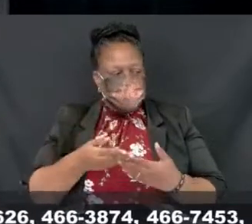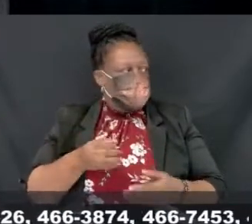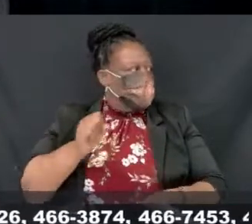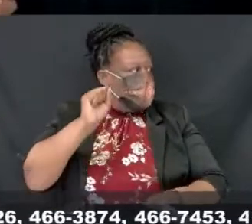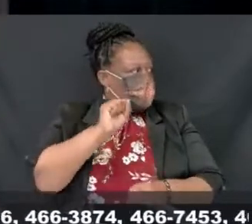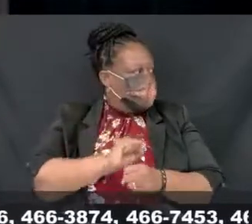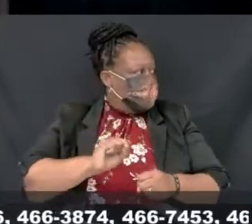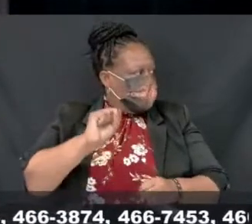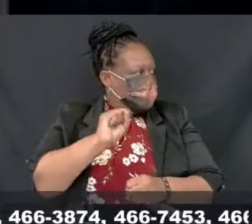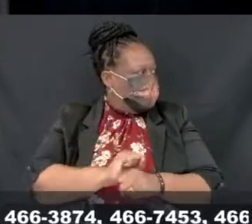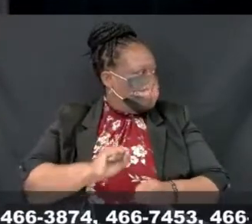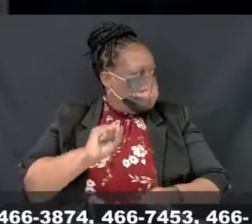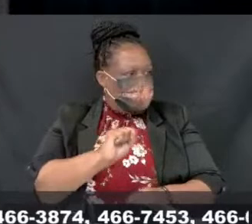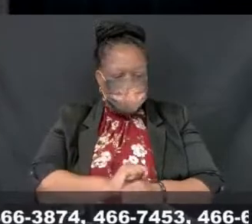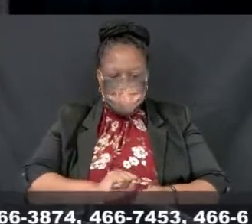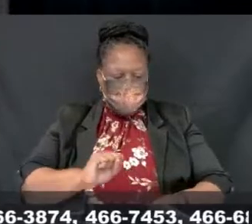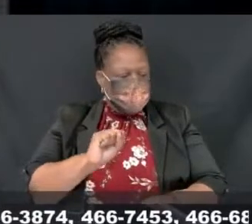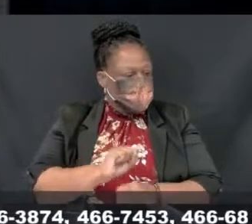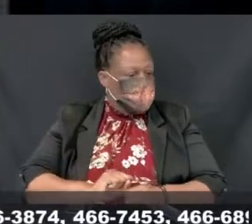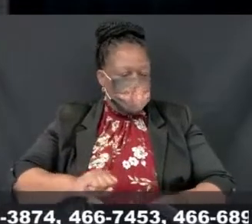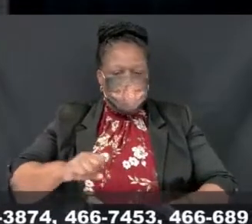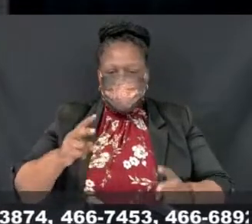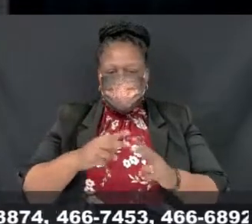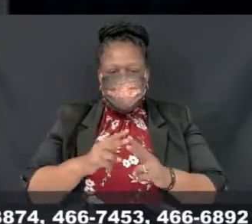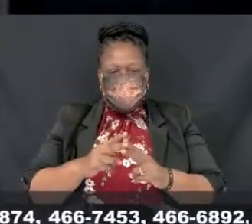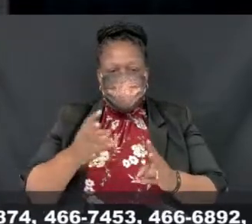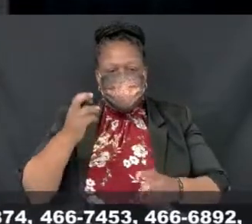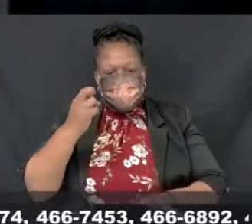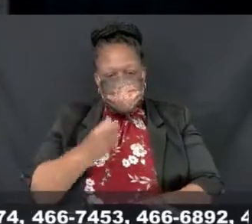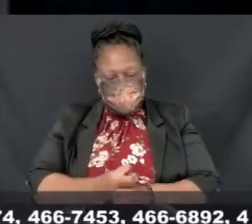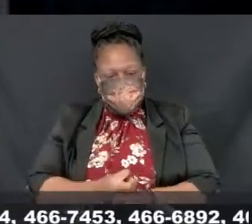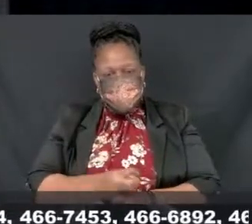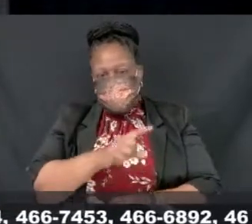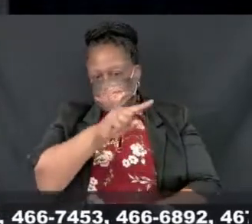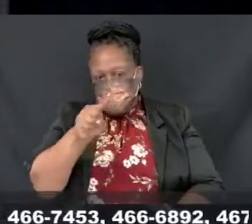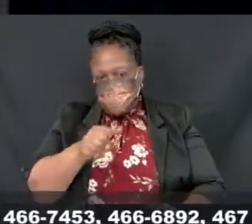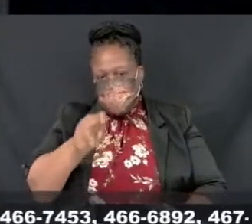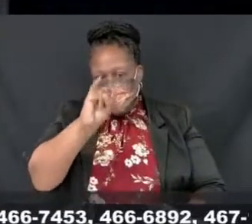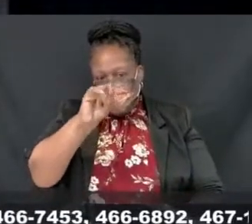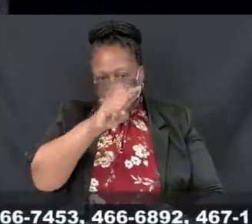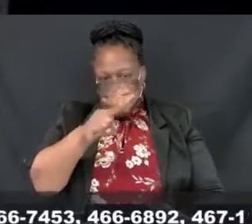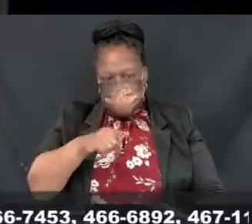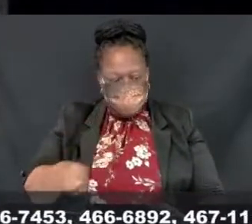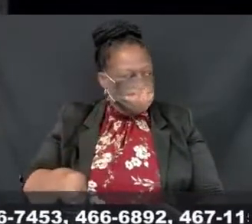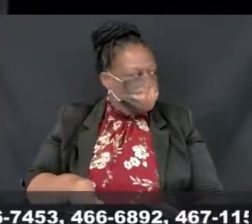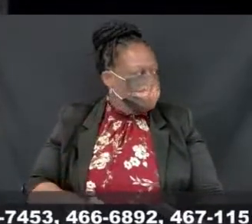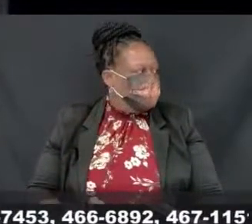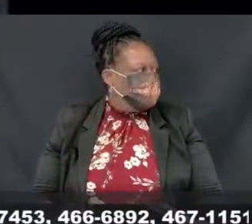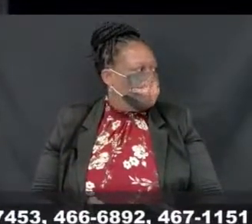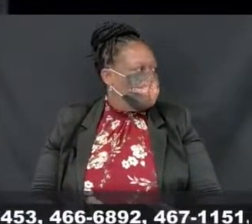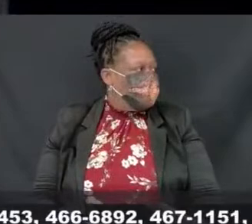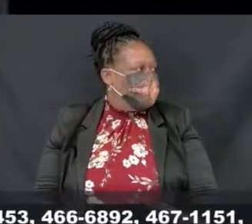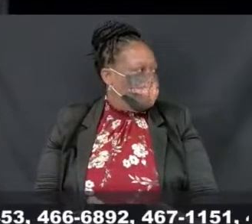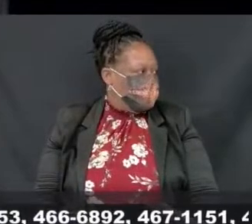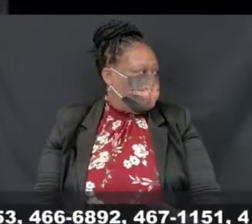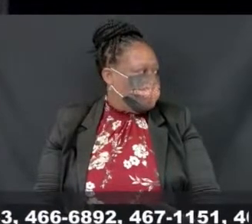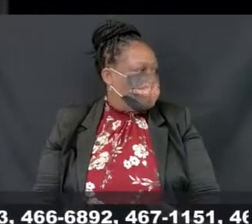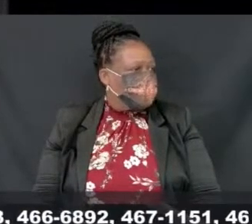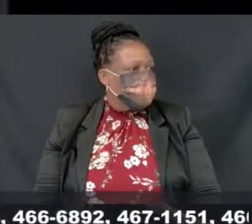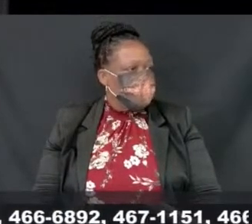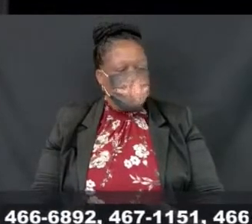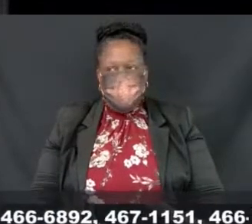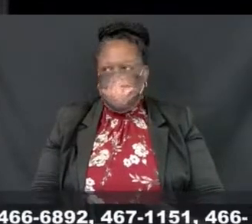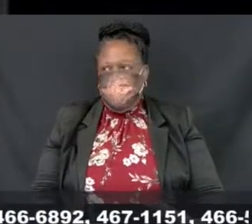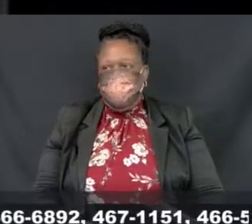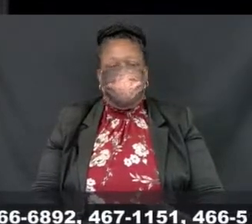sorry that them girls took it the wrong way. My apologies to you, Mr. James. I want to thank Miss Ophelia Blanchard,